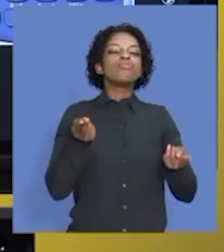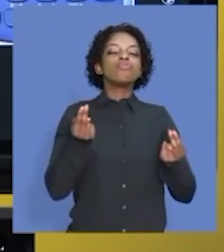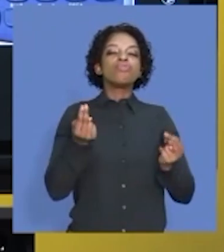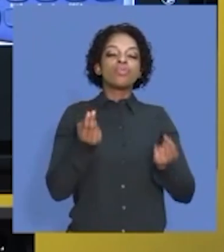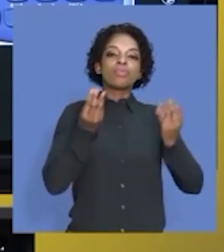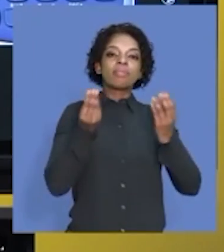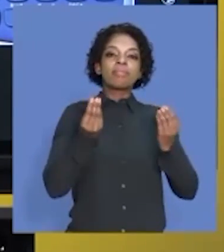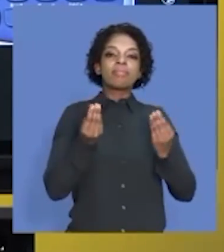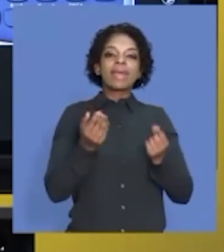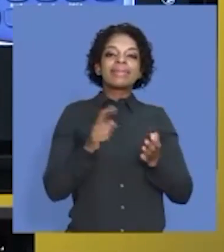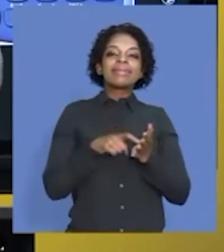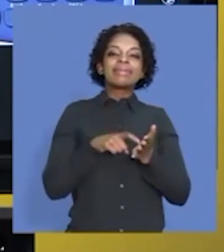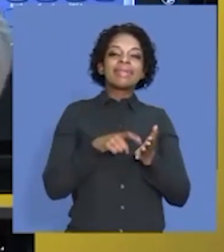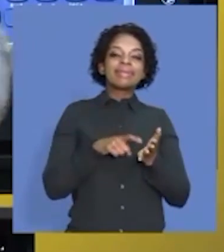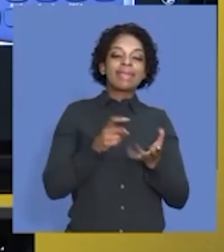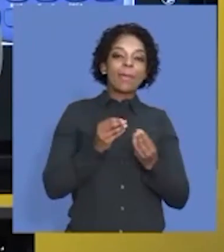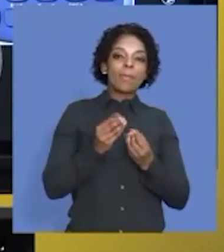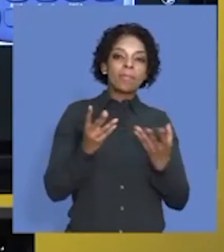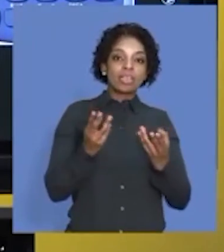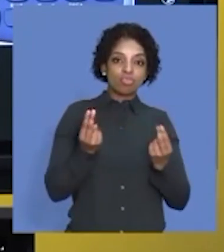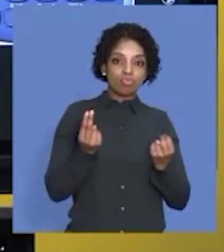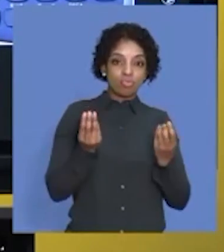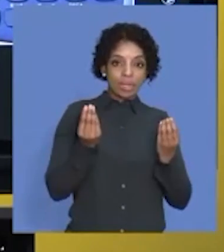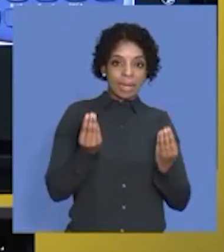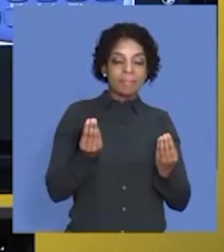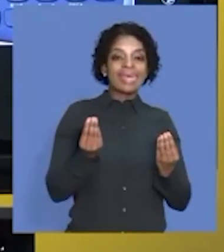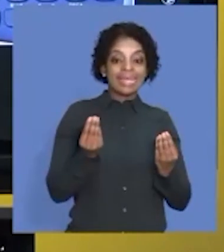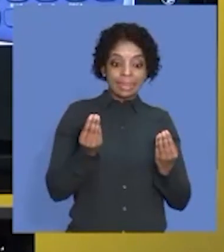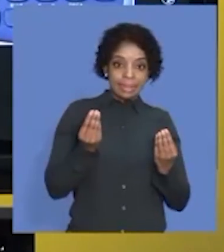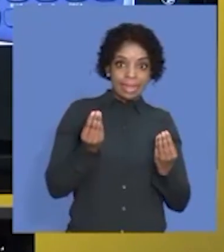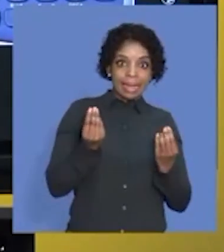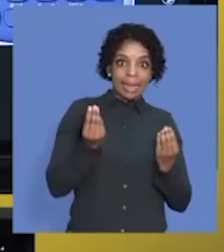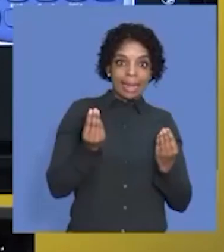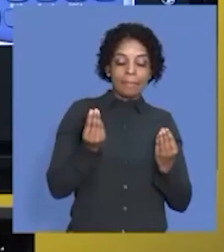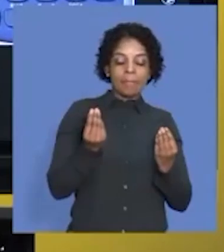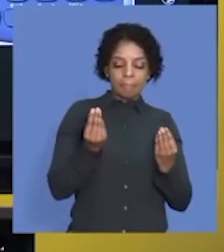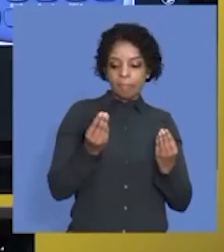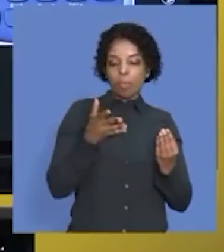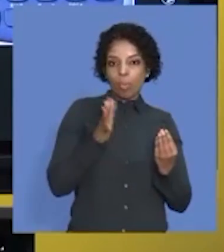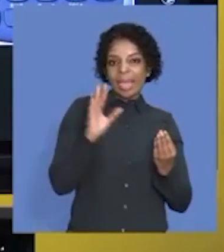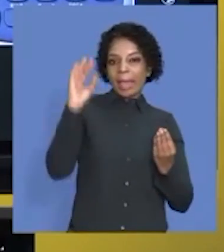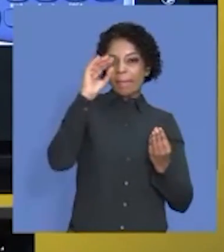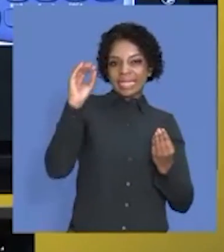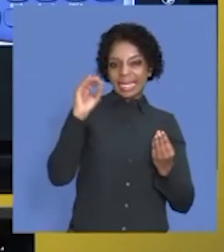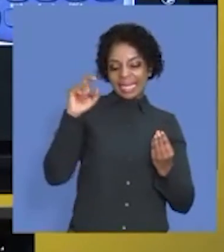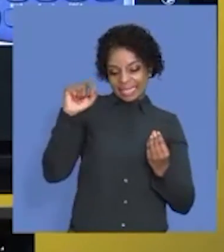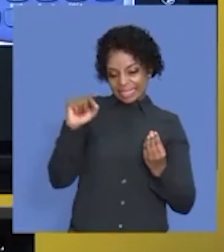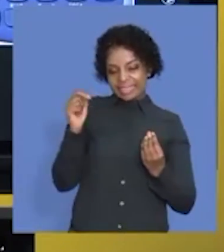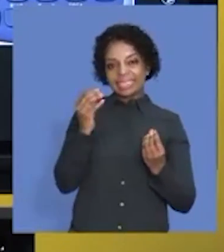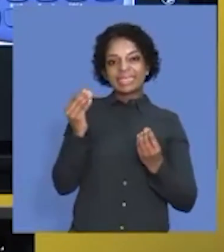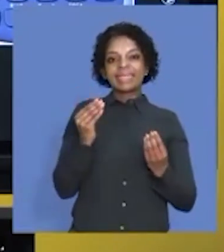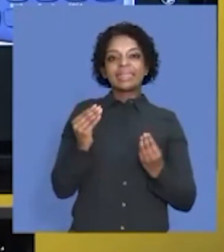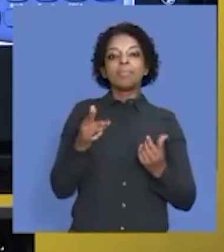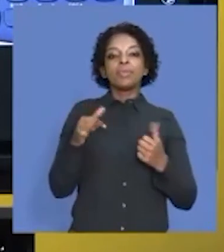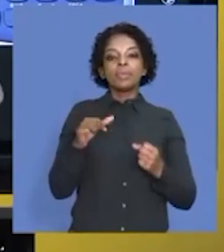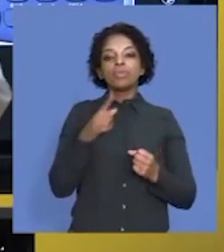will then be used and you would take a percentage of that figure to determine your new provision for bad debts.